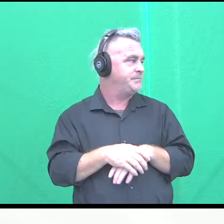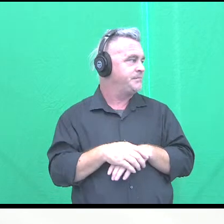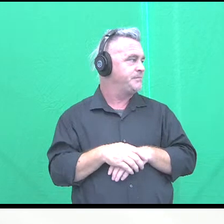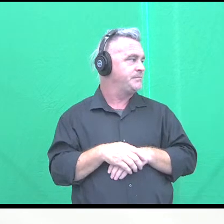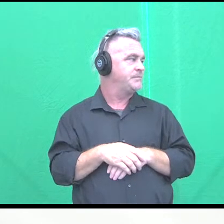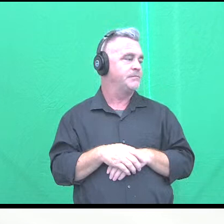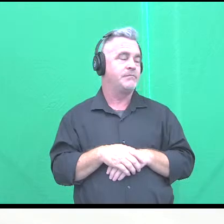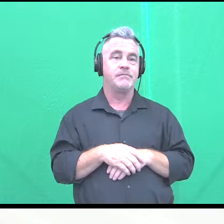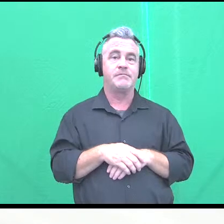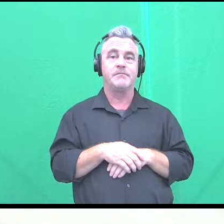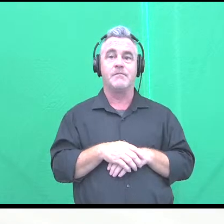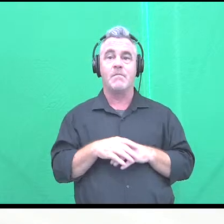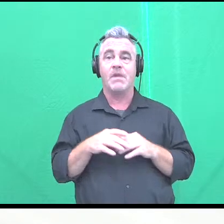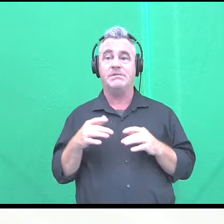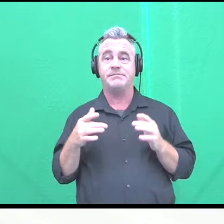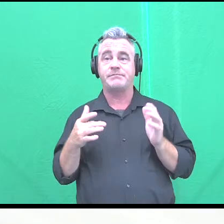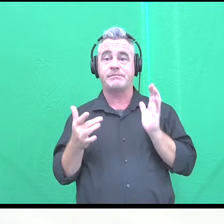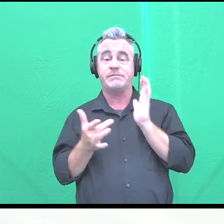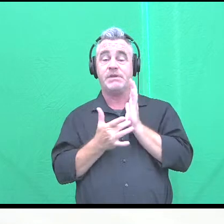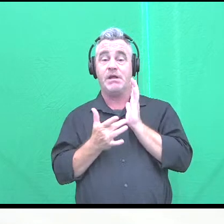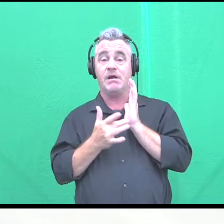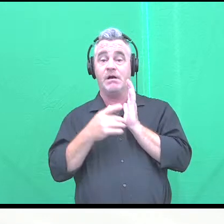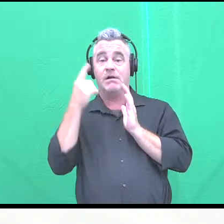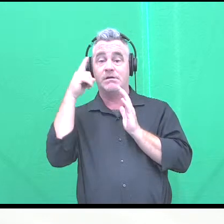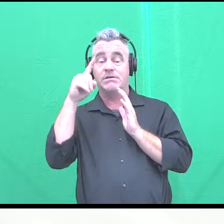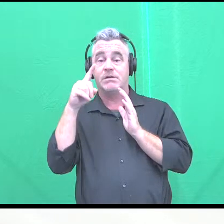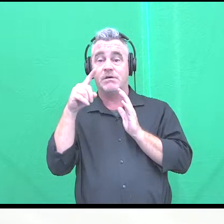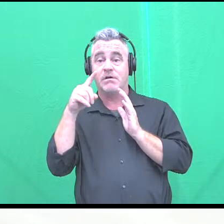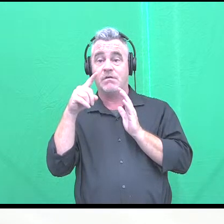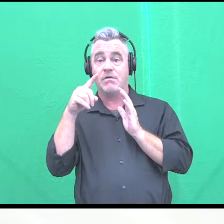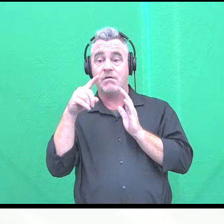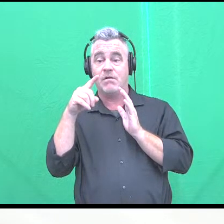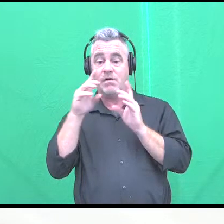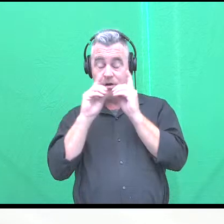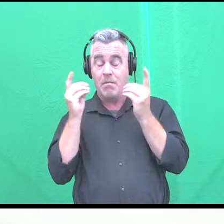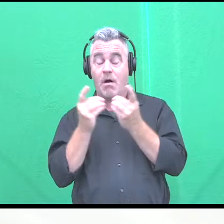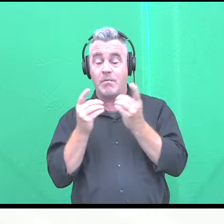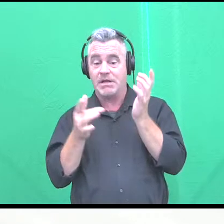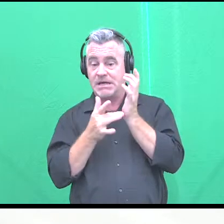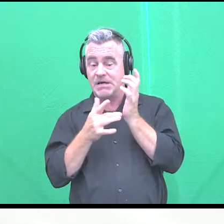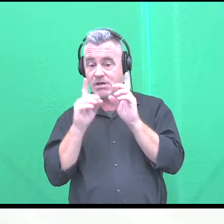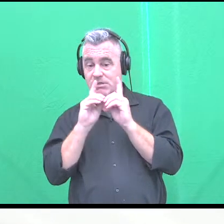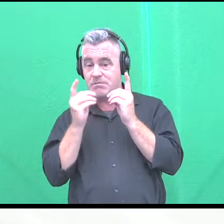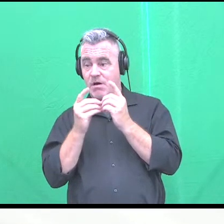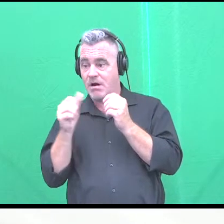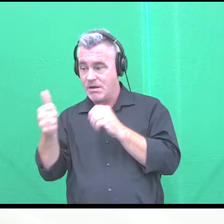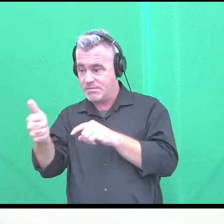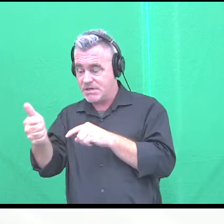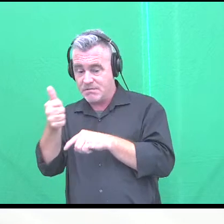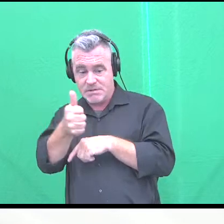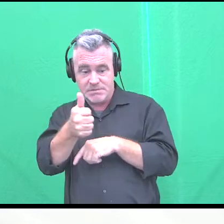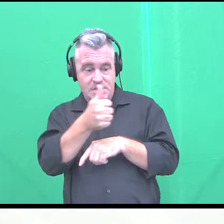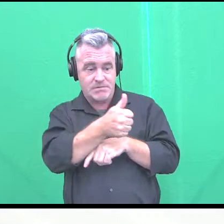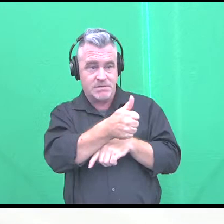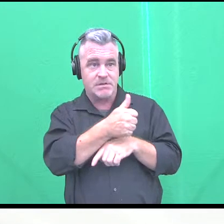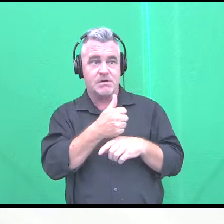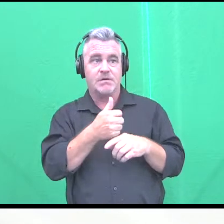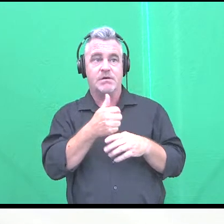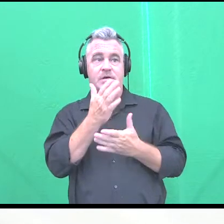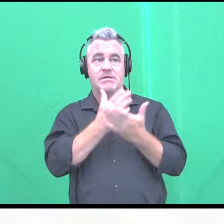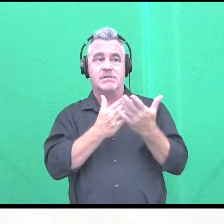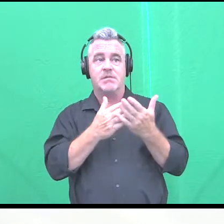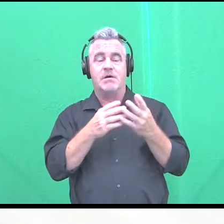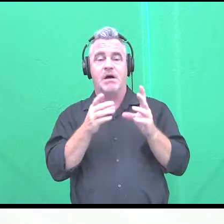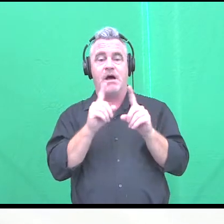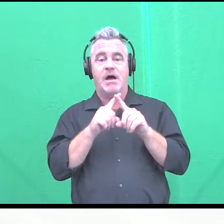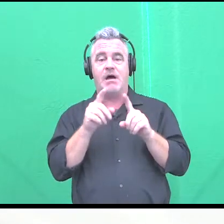the technology site, the technology department has their own, and several of the other departments will soon also have their own.